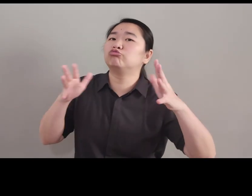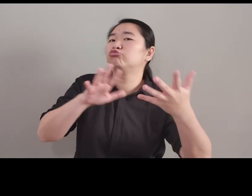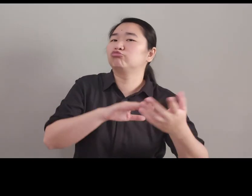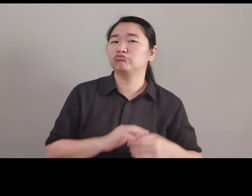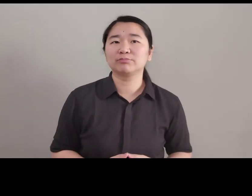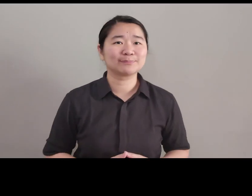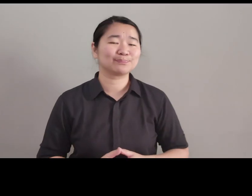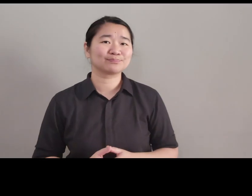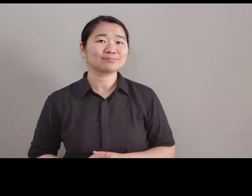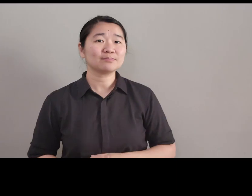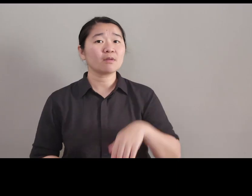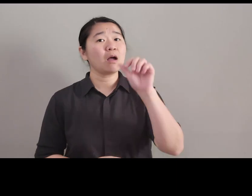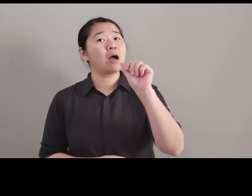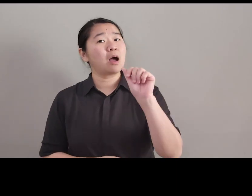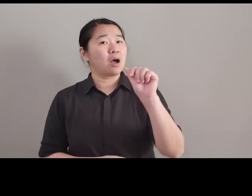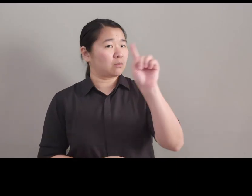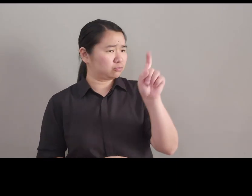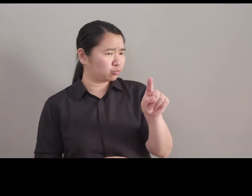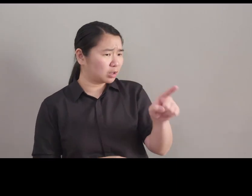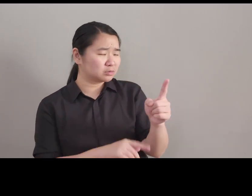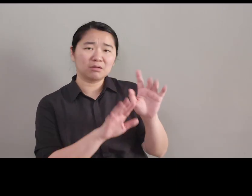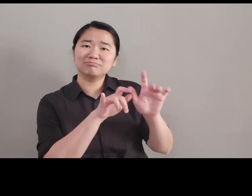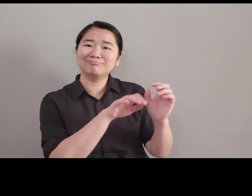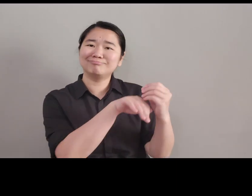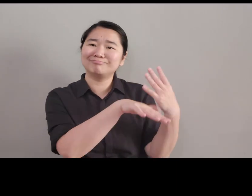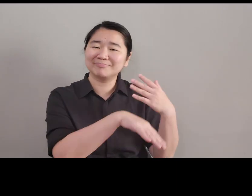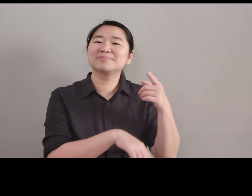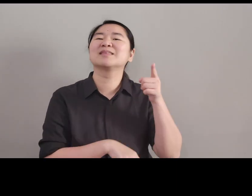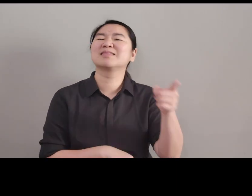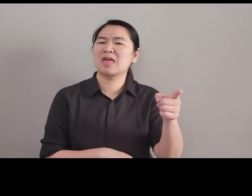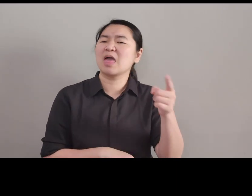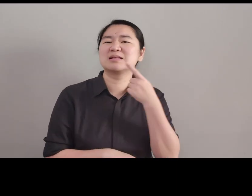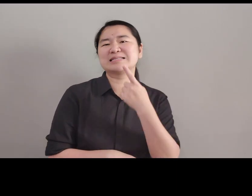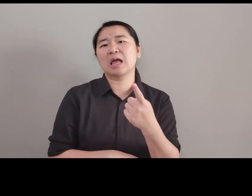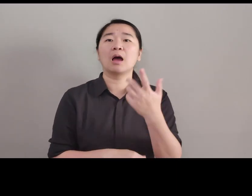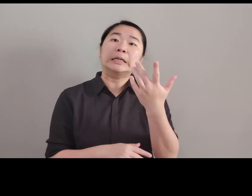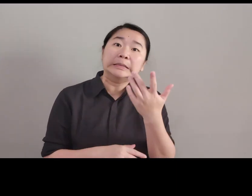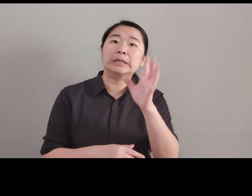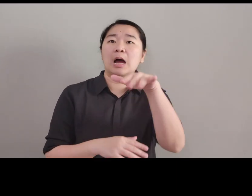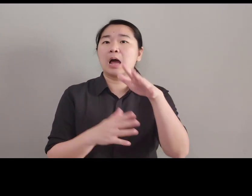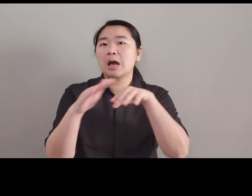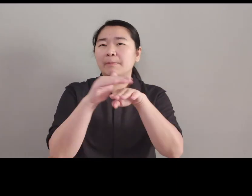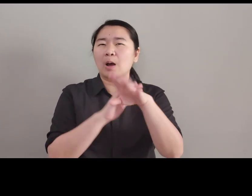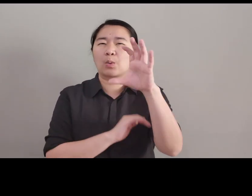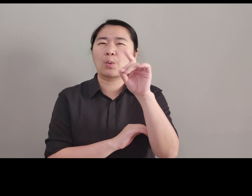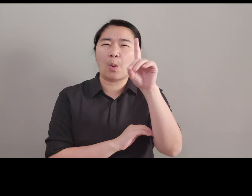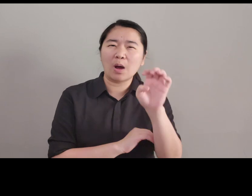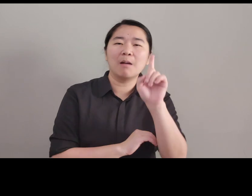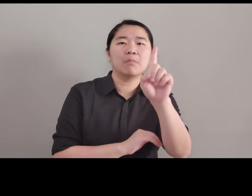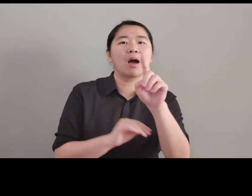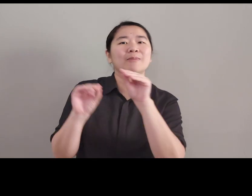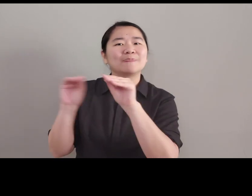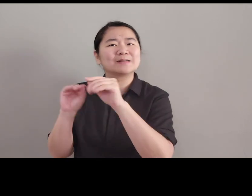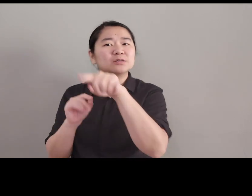AI-powered tools can fix not accessible code, will that not lead to developers relying on that instead of learning how to write accessible